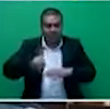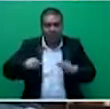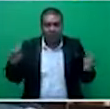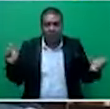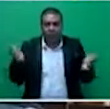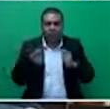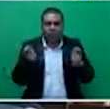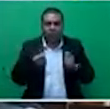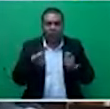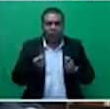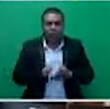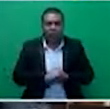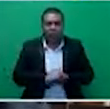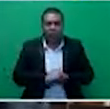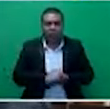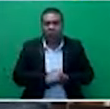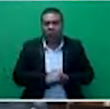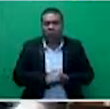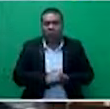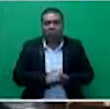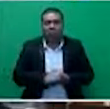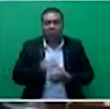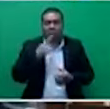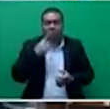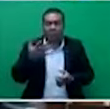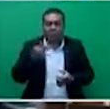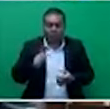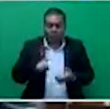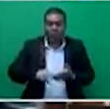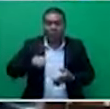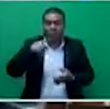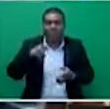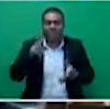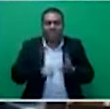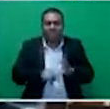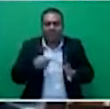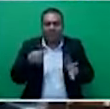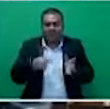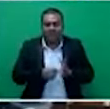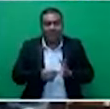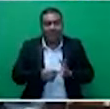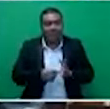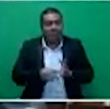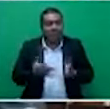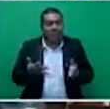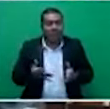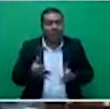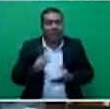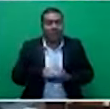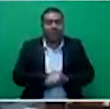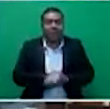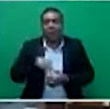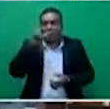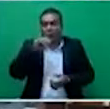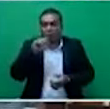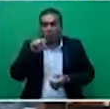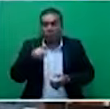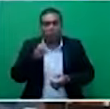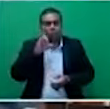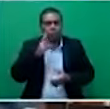prescriptive policies, austerity measures. They'll tell them to raise their VAT. They'll tell them to cut back on expenditure. They do it with all these